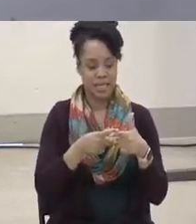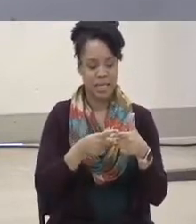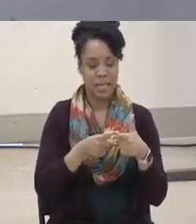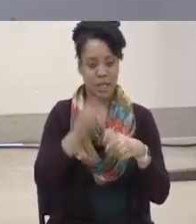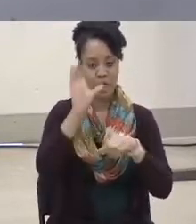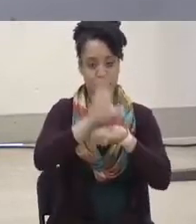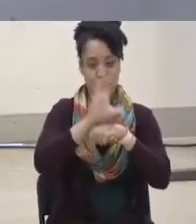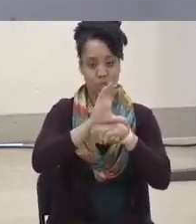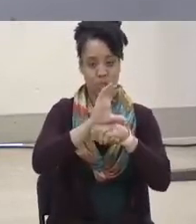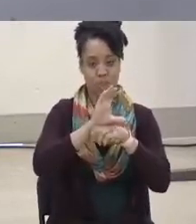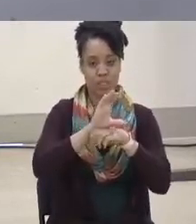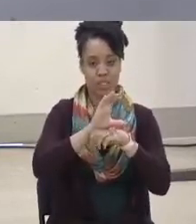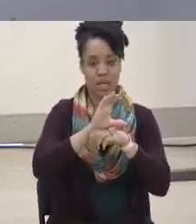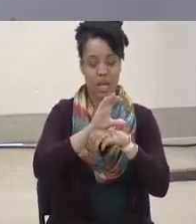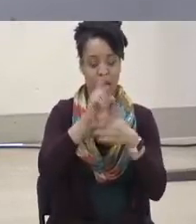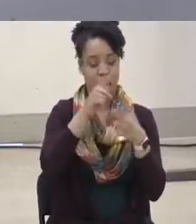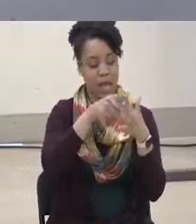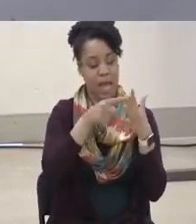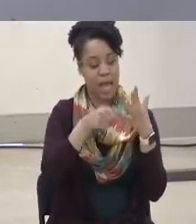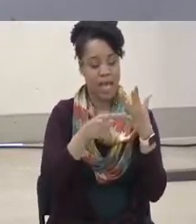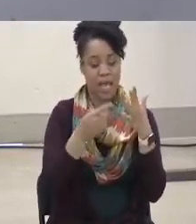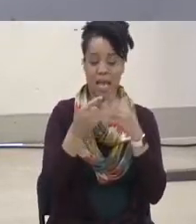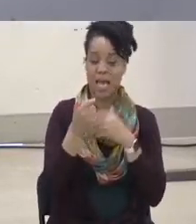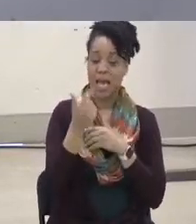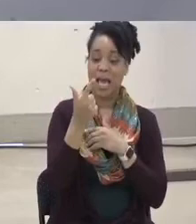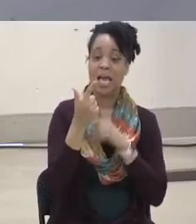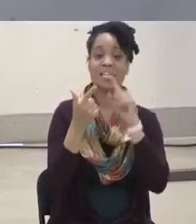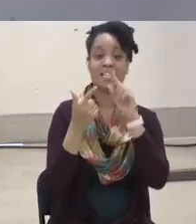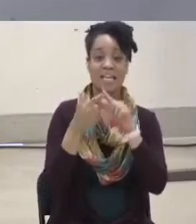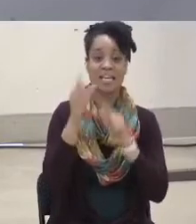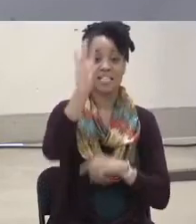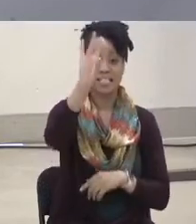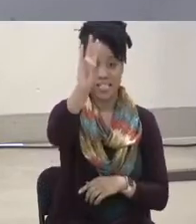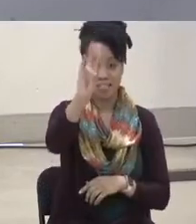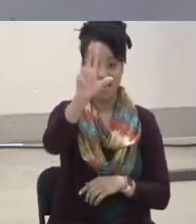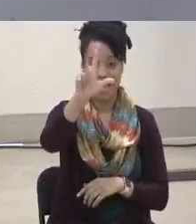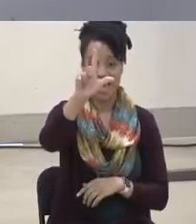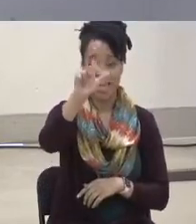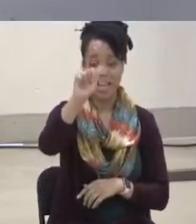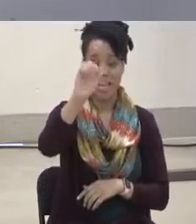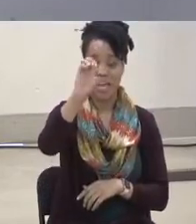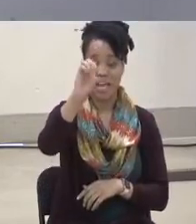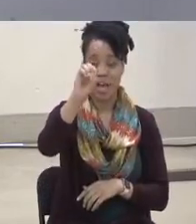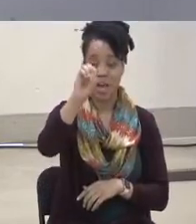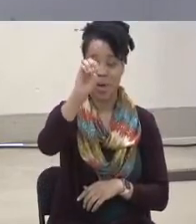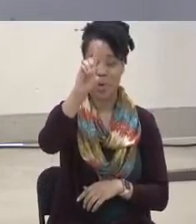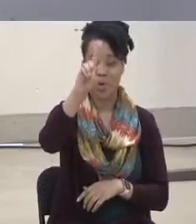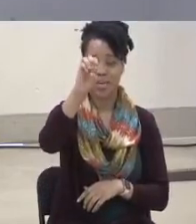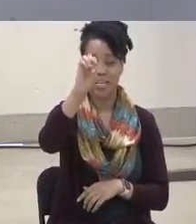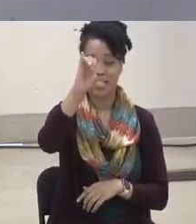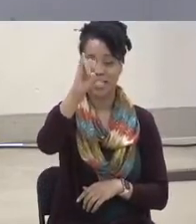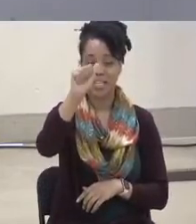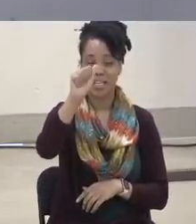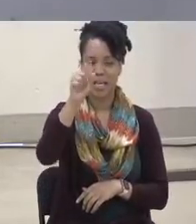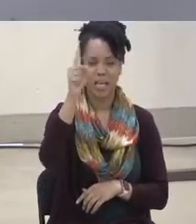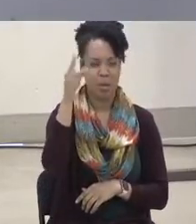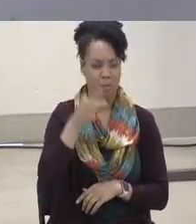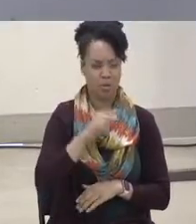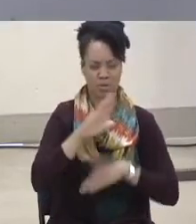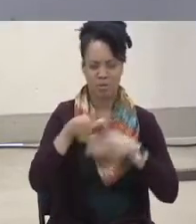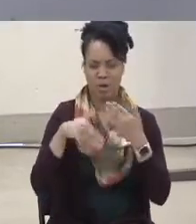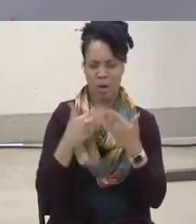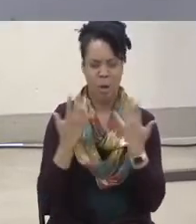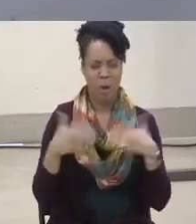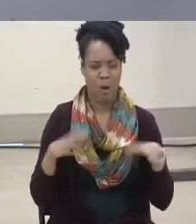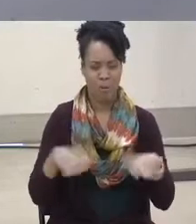7, Laodicea, Y la iglesia número 7, la Odisea, he was already on the outside ya él estaba afuera